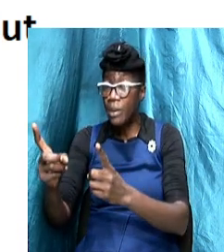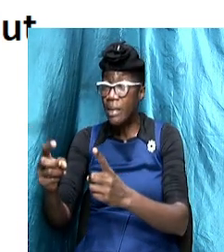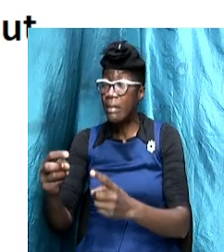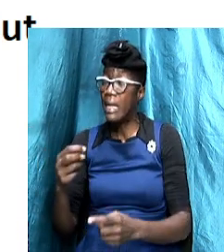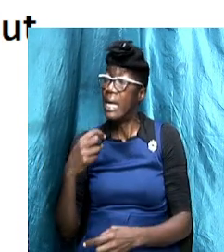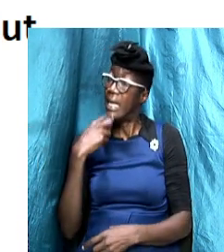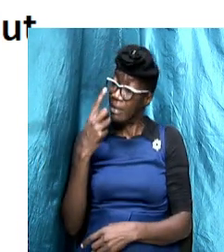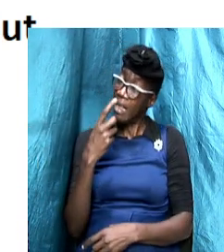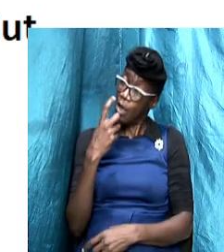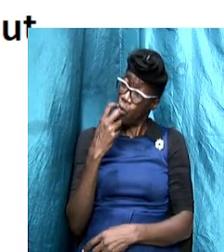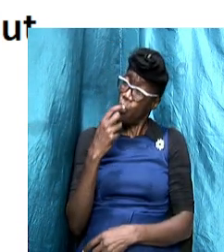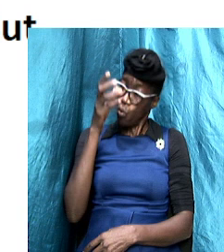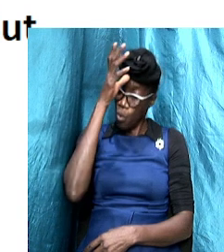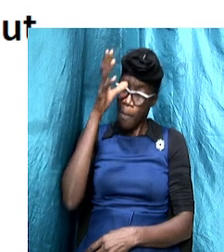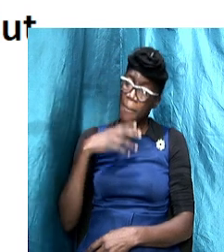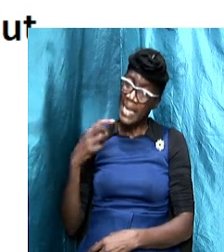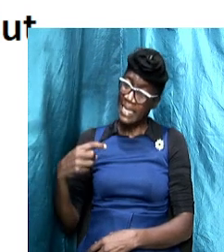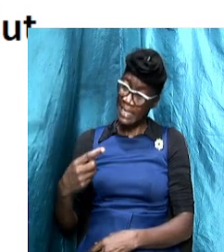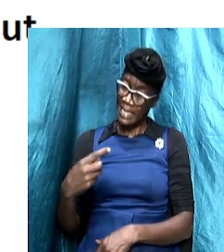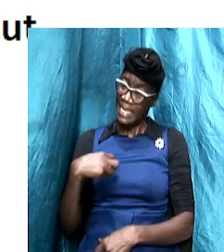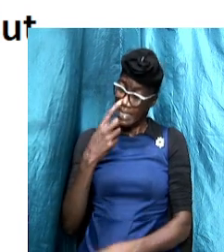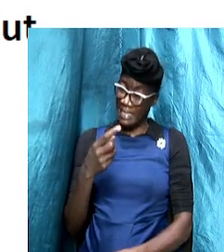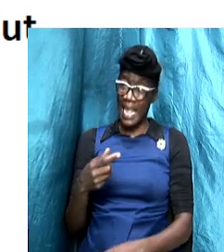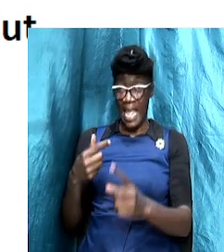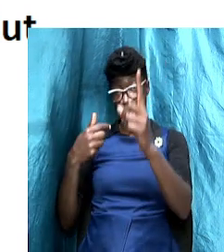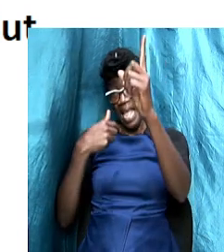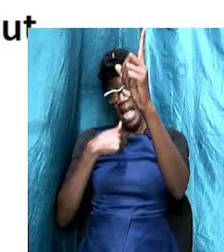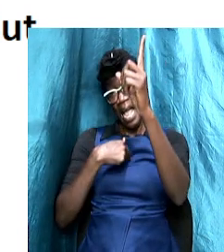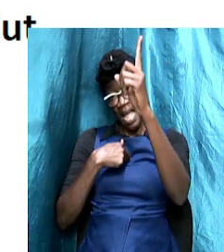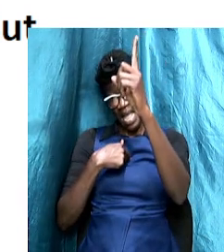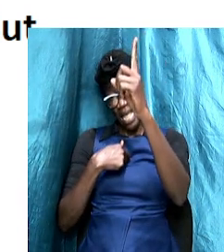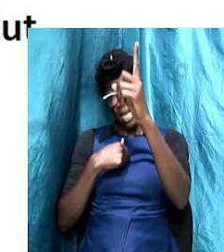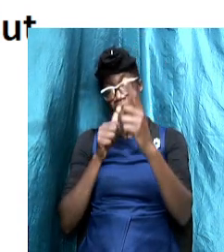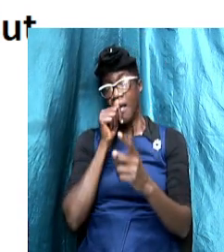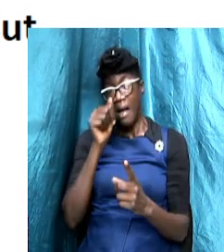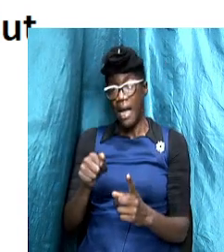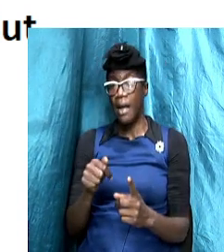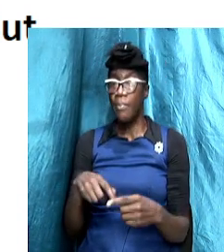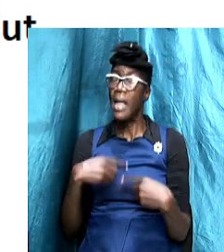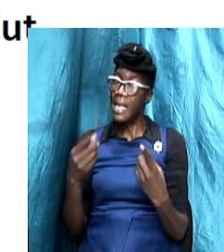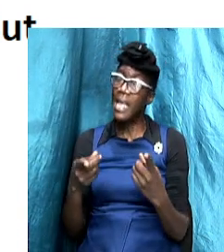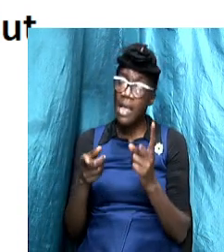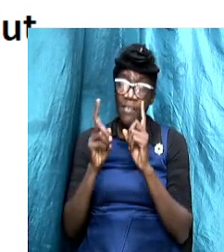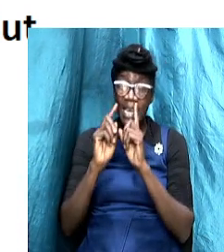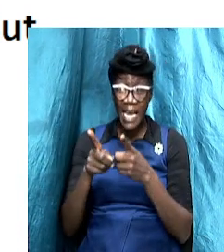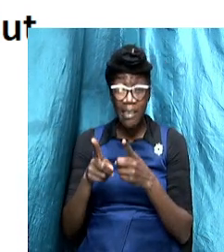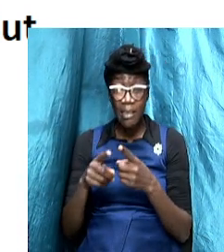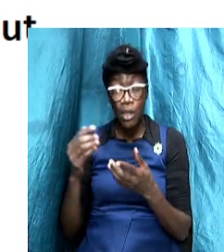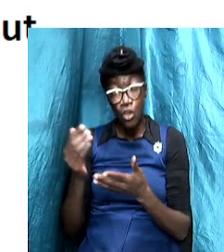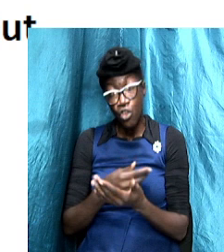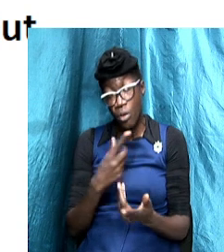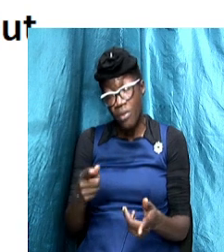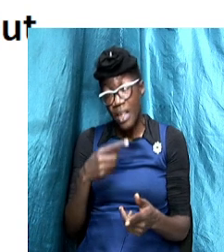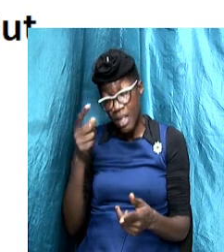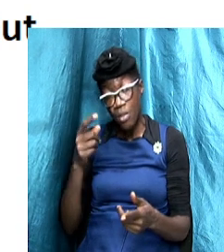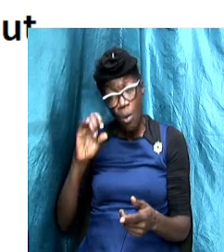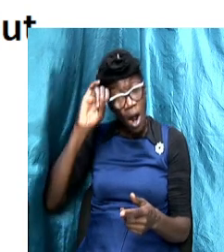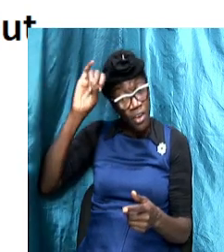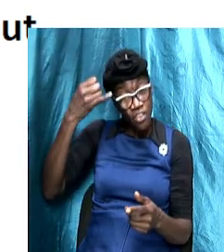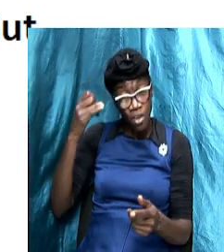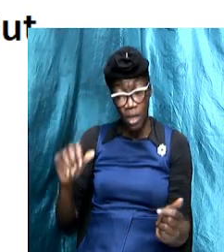do men say that I am? And they gave him an answer. He says, some say that thou art John the Baptist.